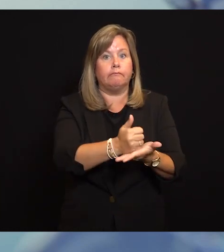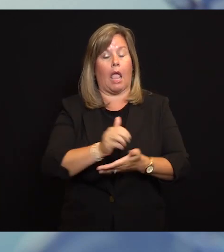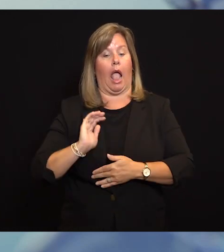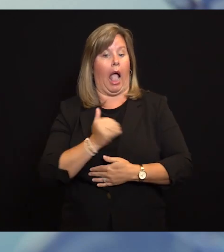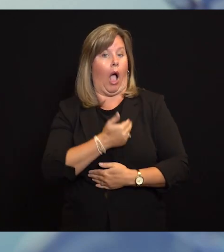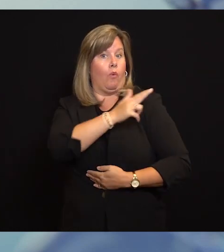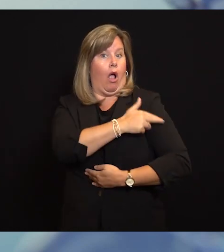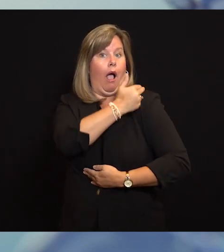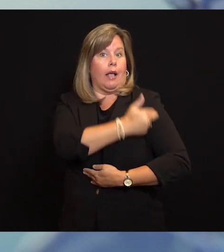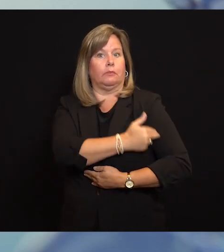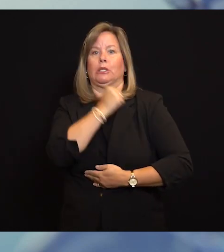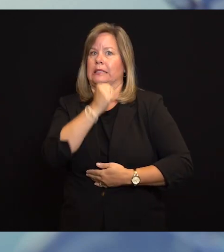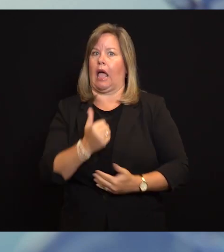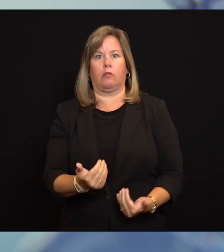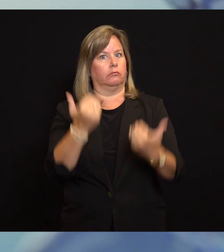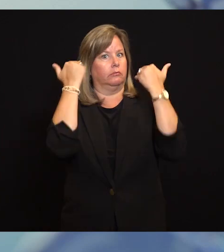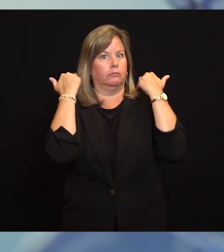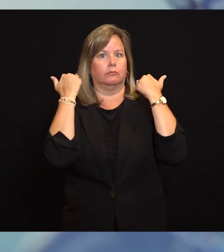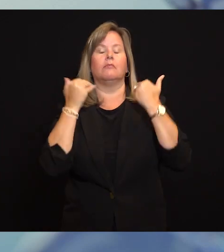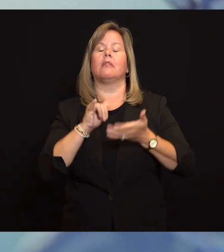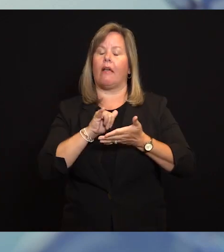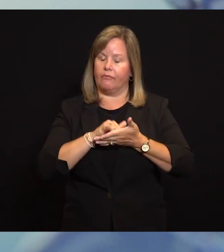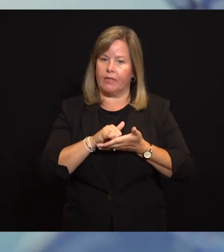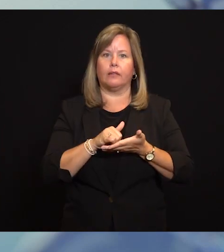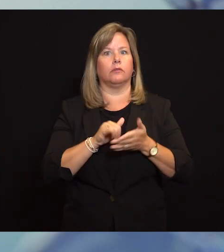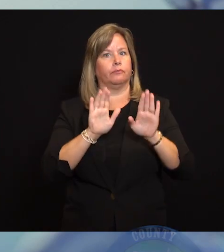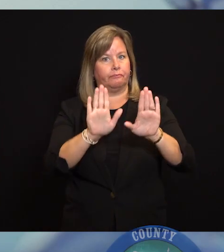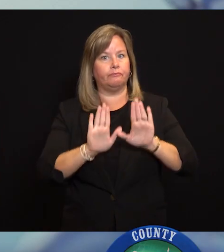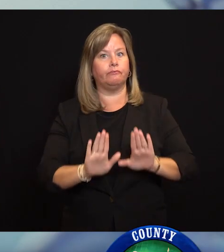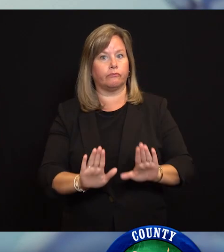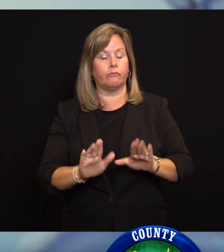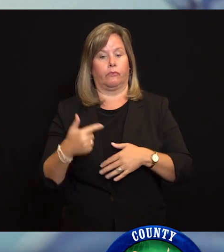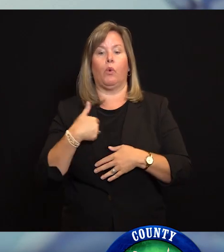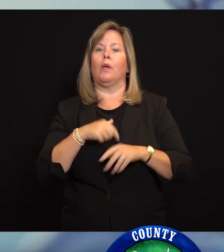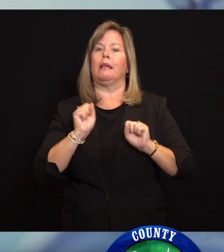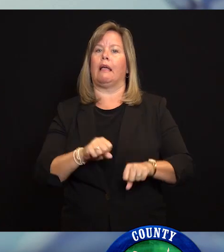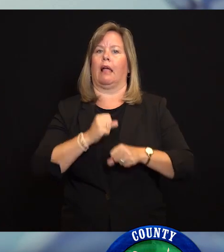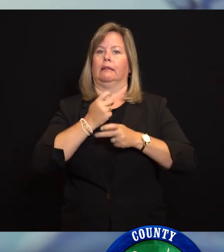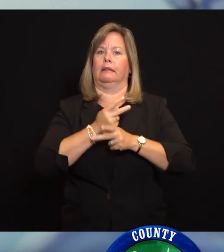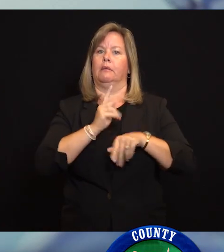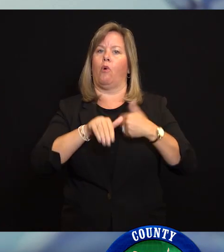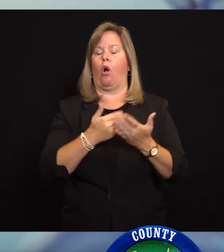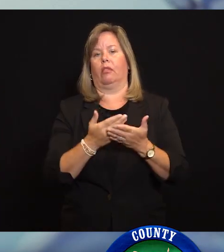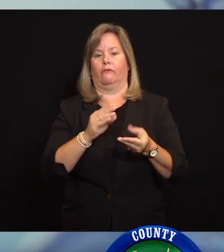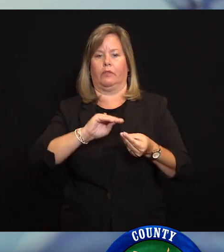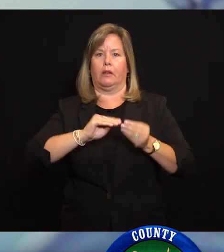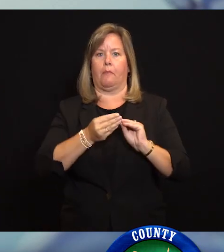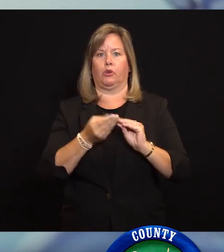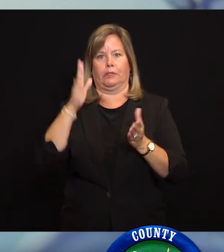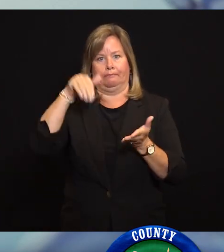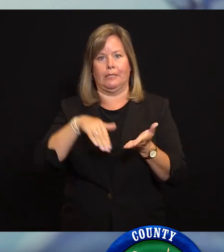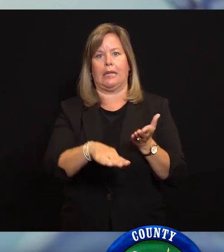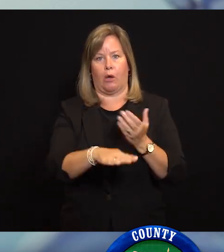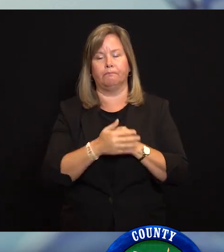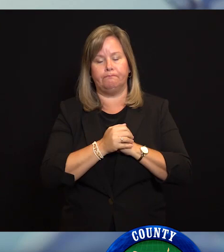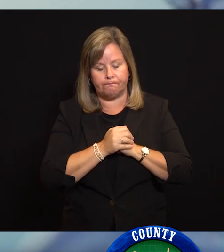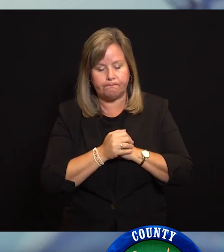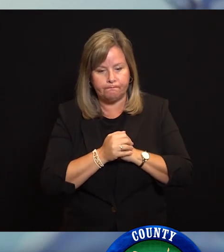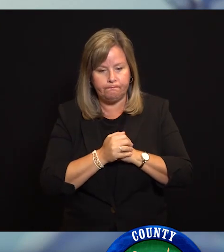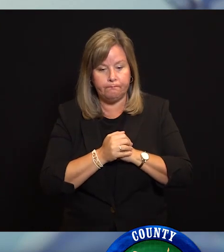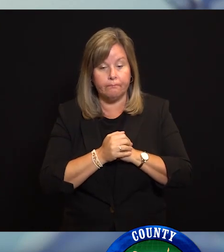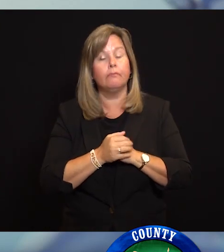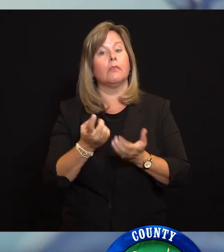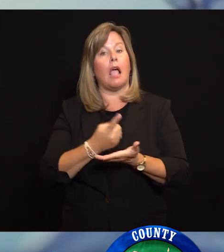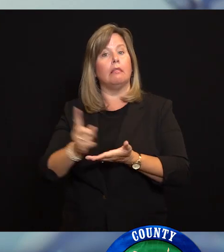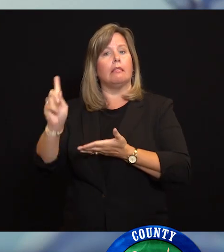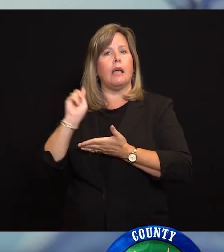And that's one of the most important factors in keeping our death numbers as low as possible. So last week I talked a little about